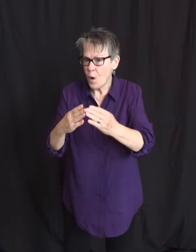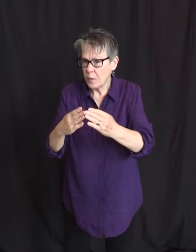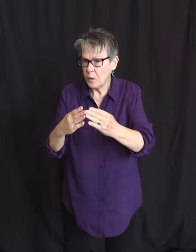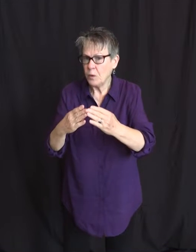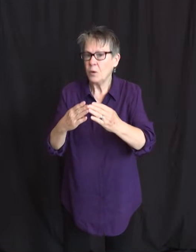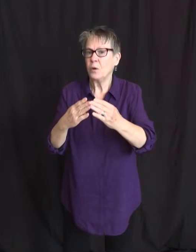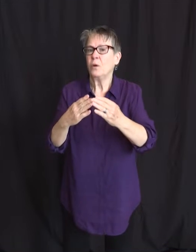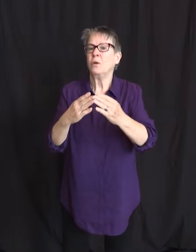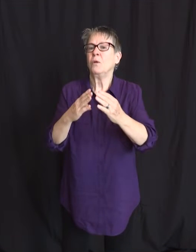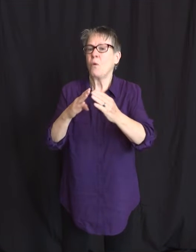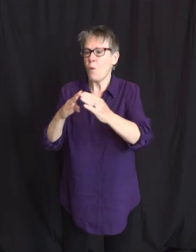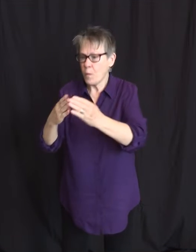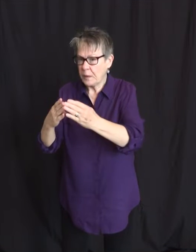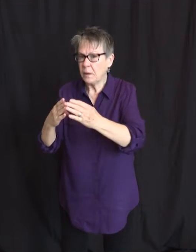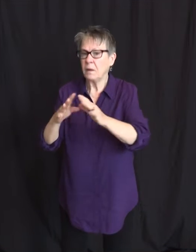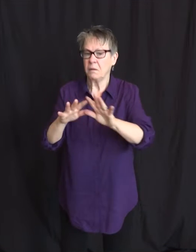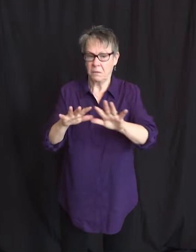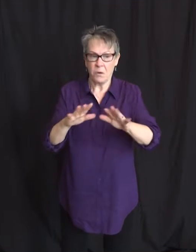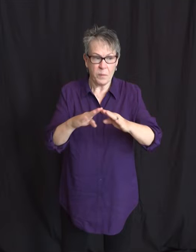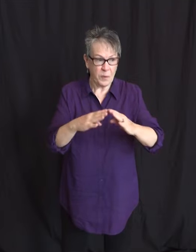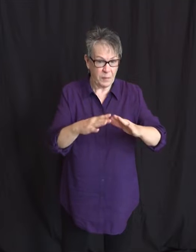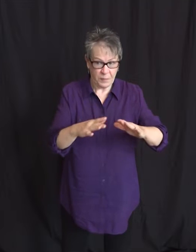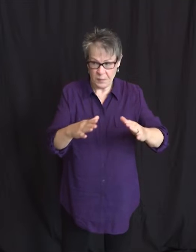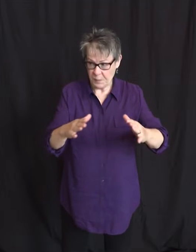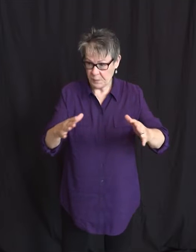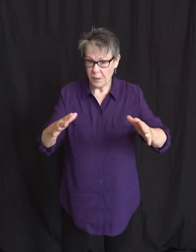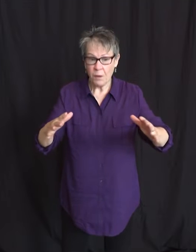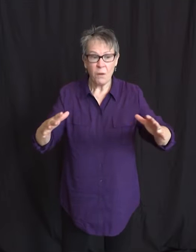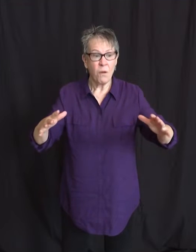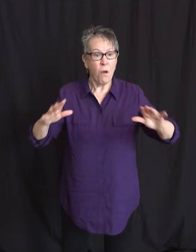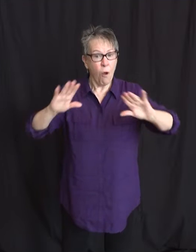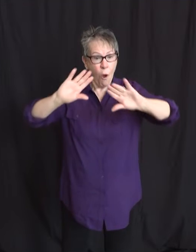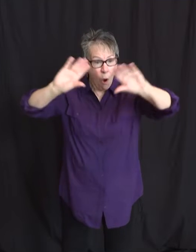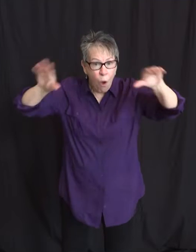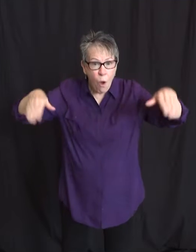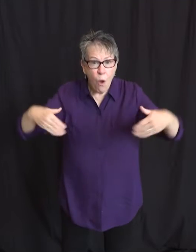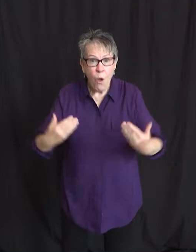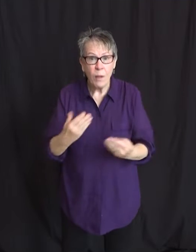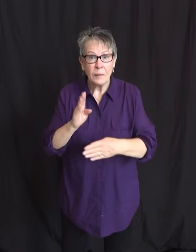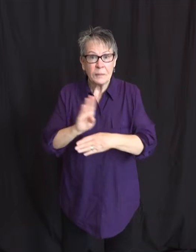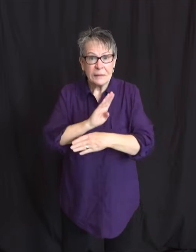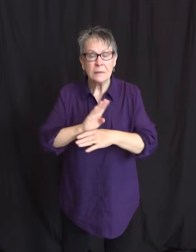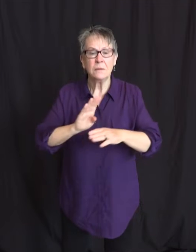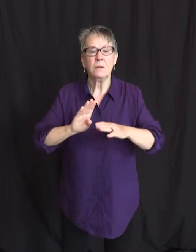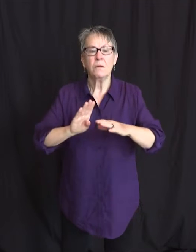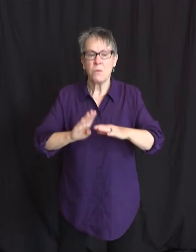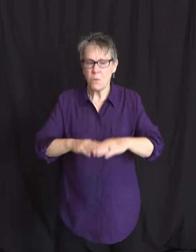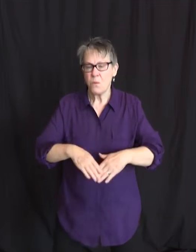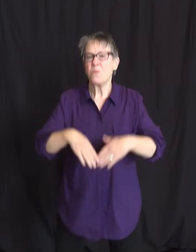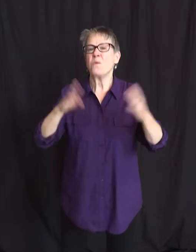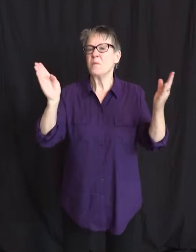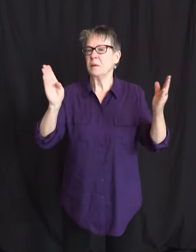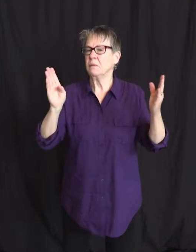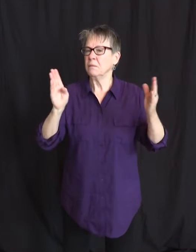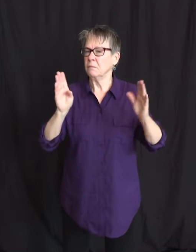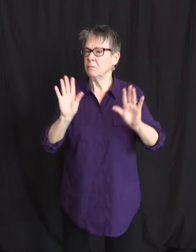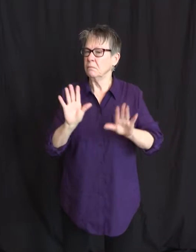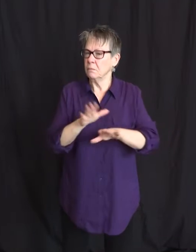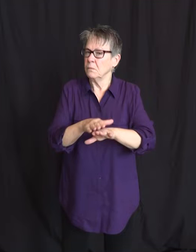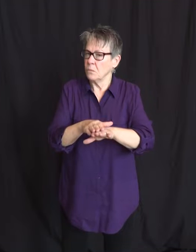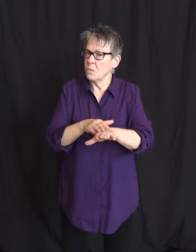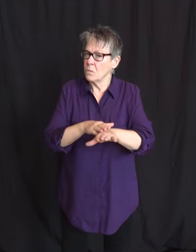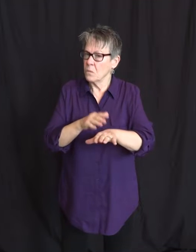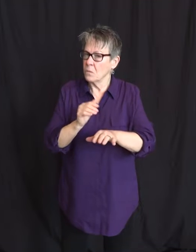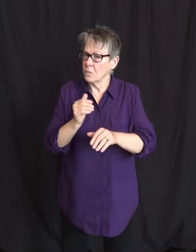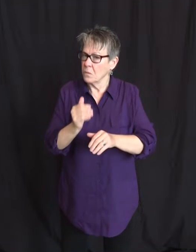economy. As we begin this restart, however, again, expect to see the continuation of